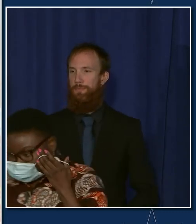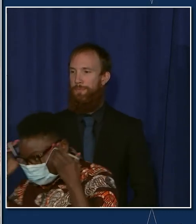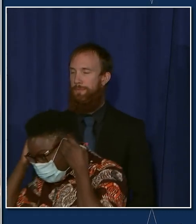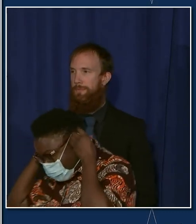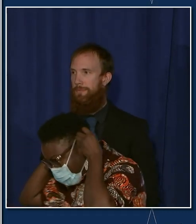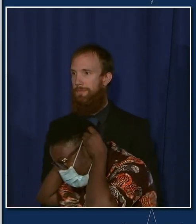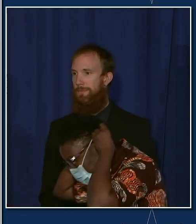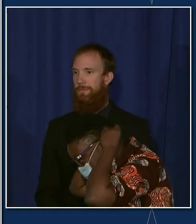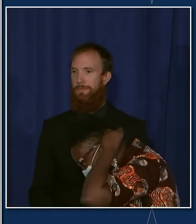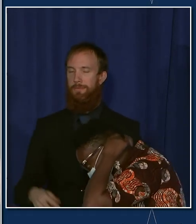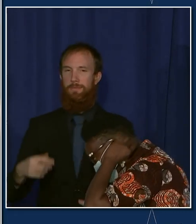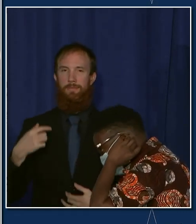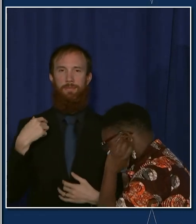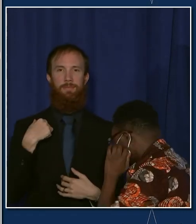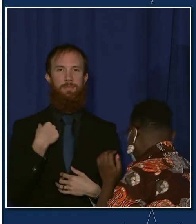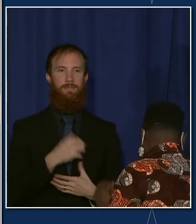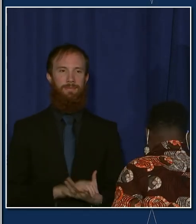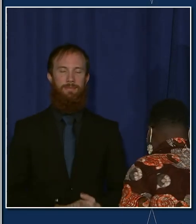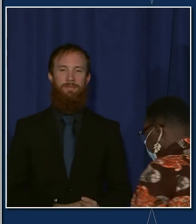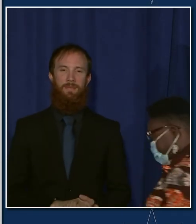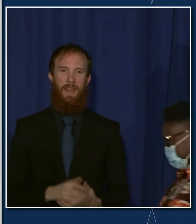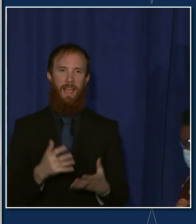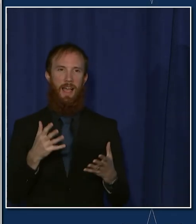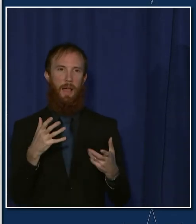yeah, I would echo what Dr. Green said.